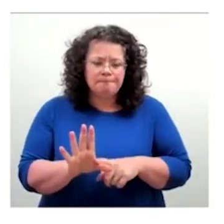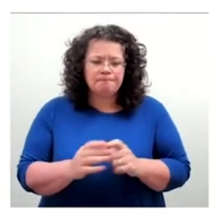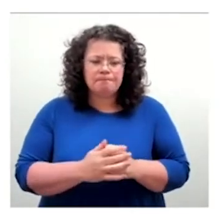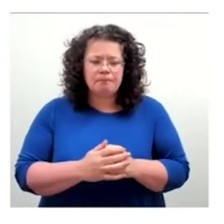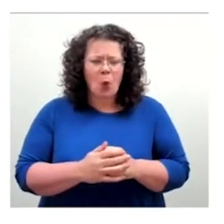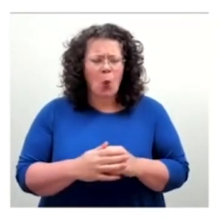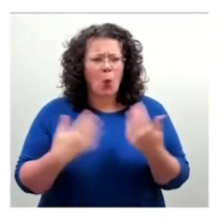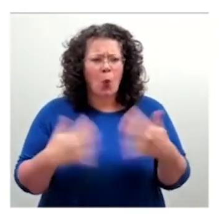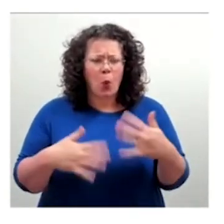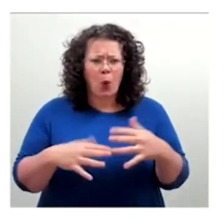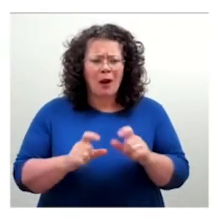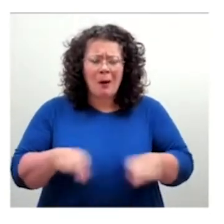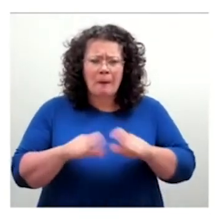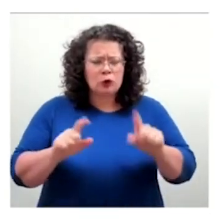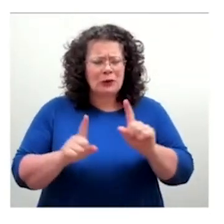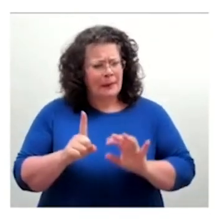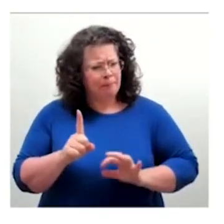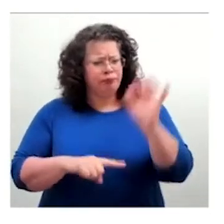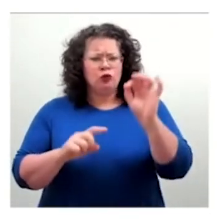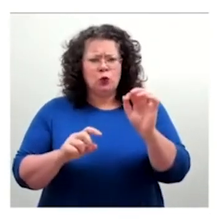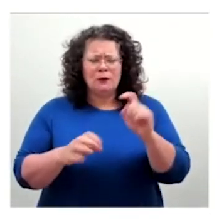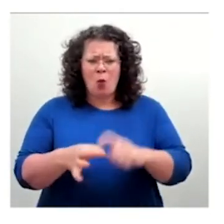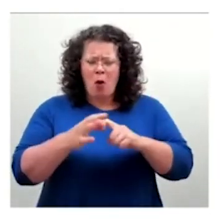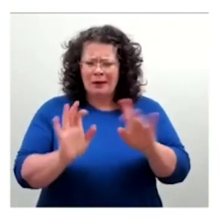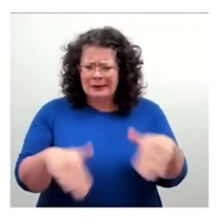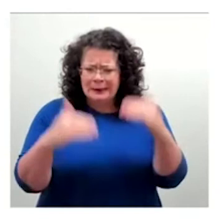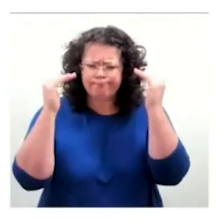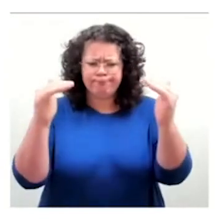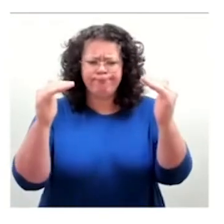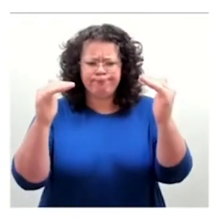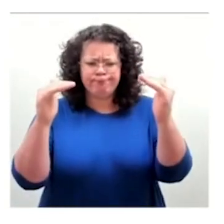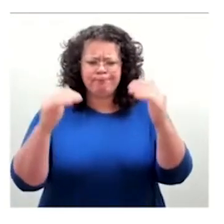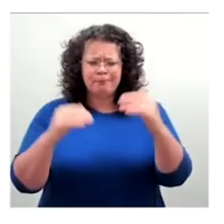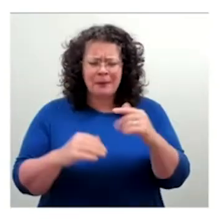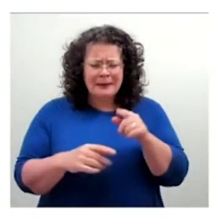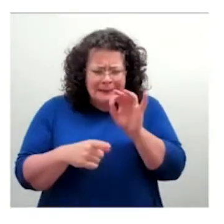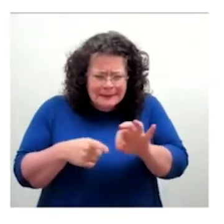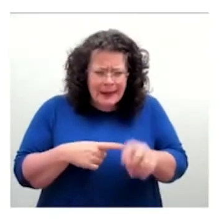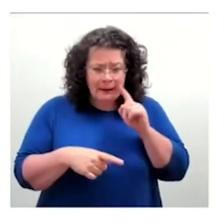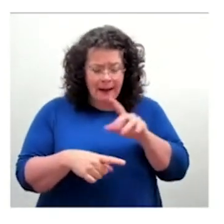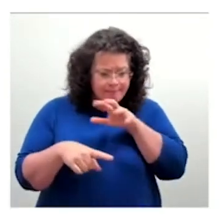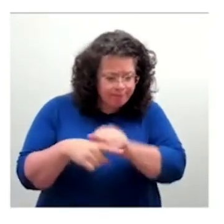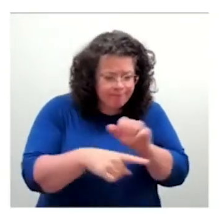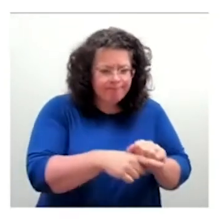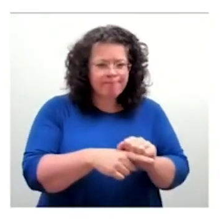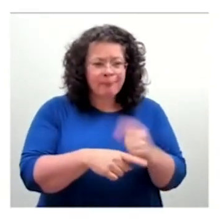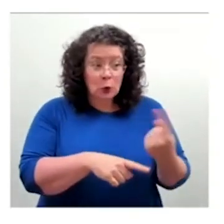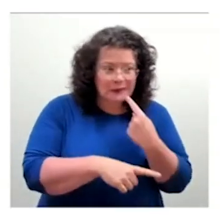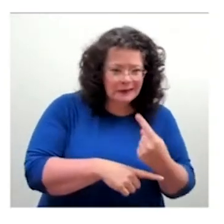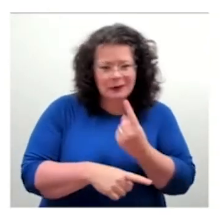I can follow it, I can use it, and that's the feedback that I hear from customers, whether they're using Teams, they're using